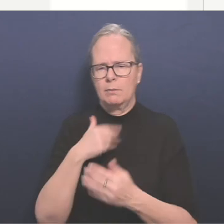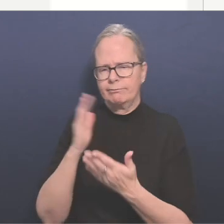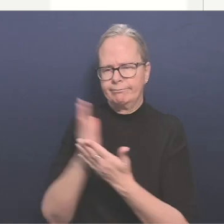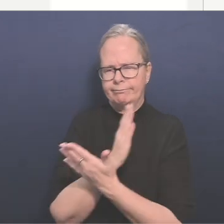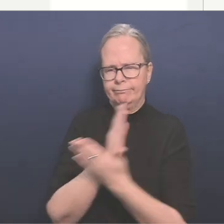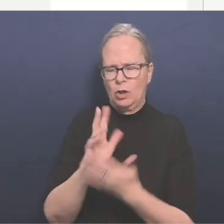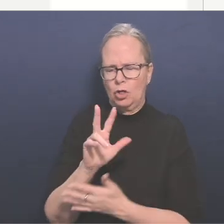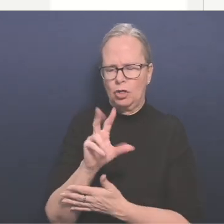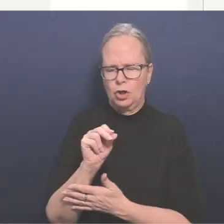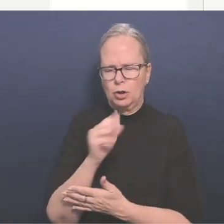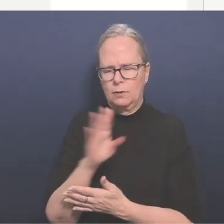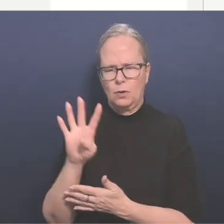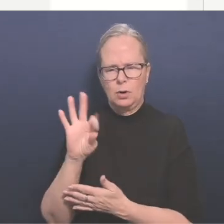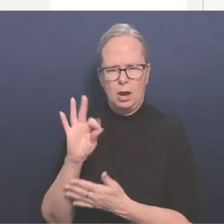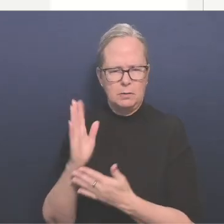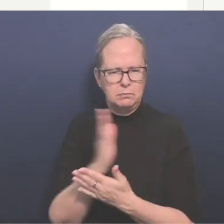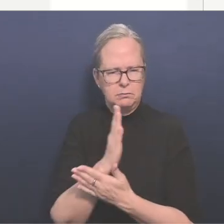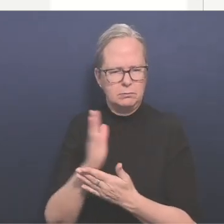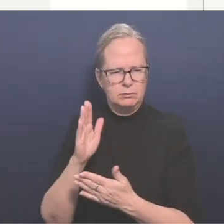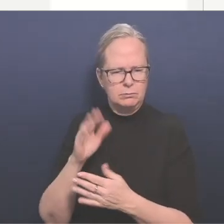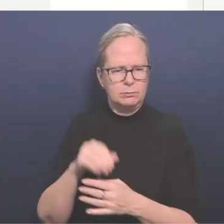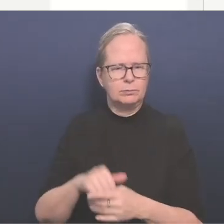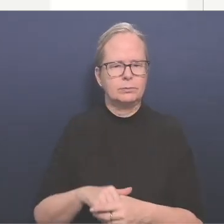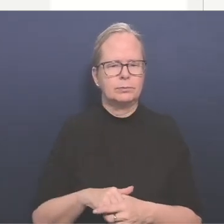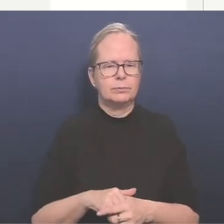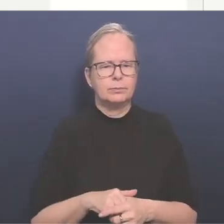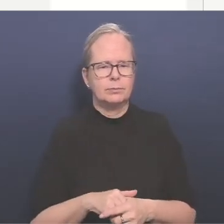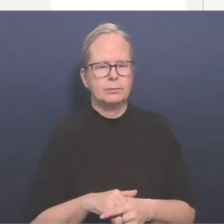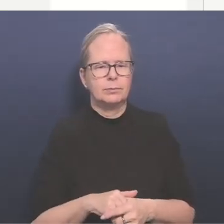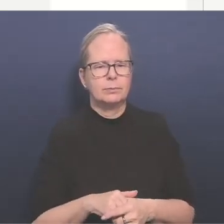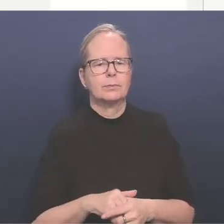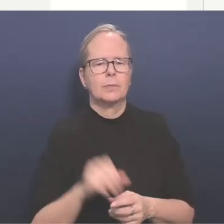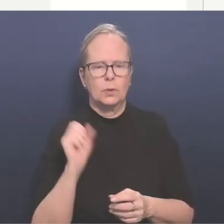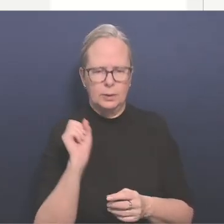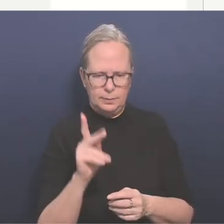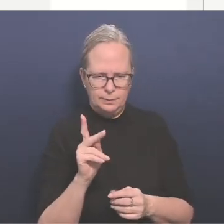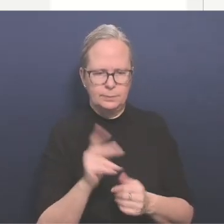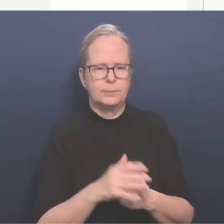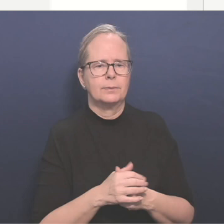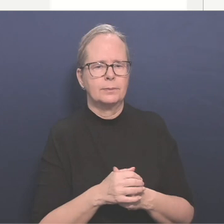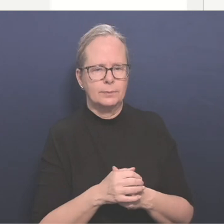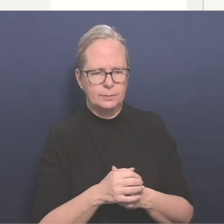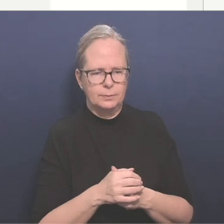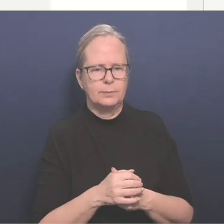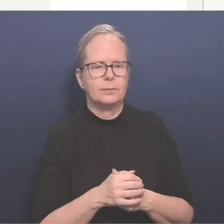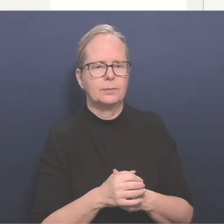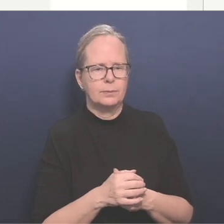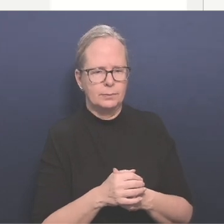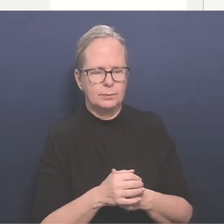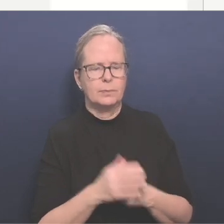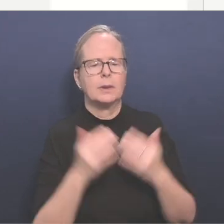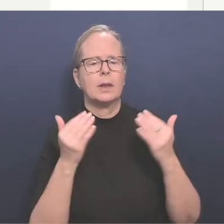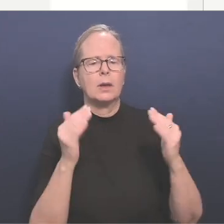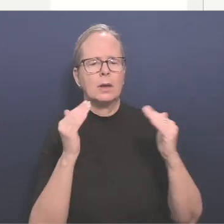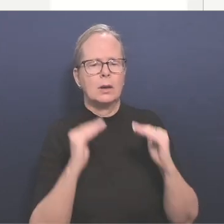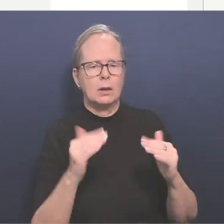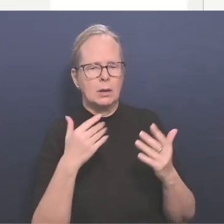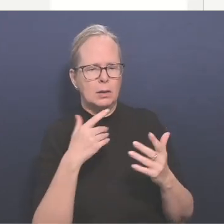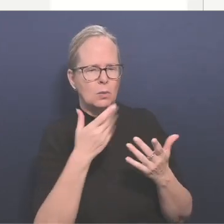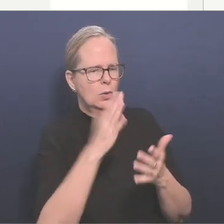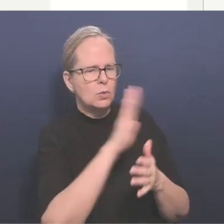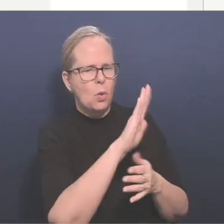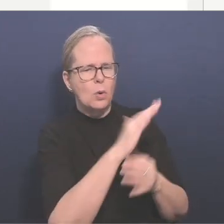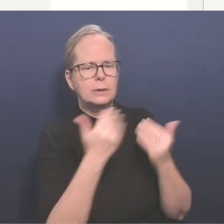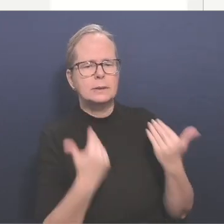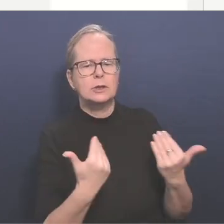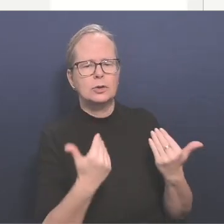So Aisha, including yourself, how many people live in your home? There's 4 of us in